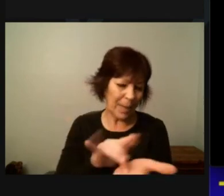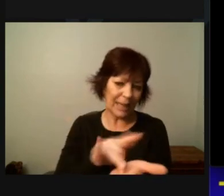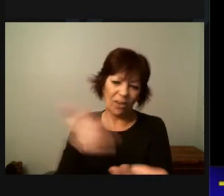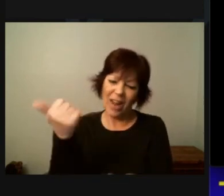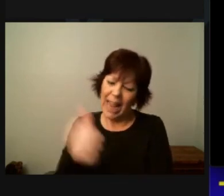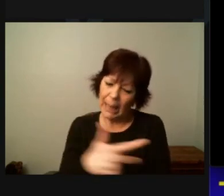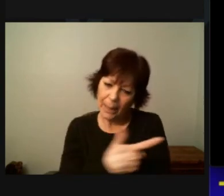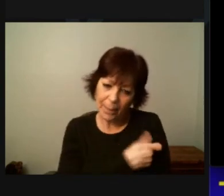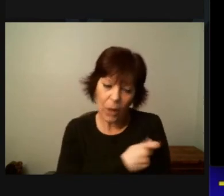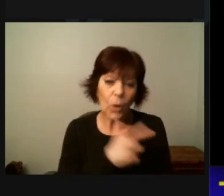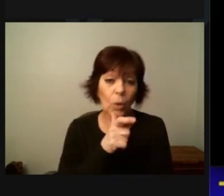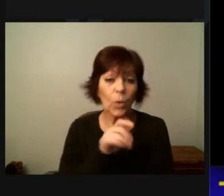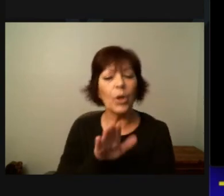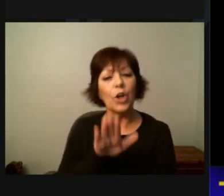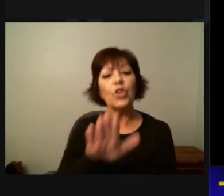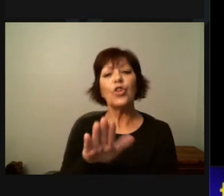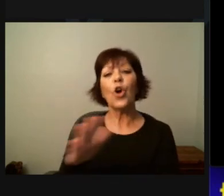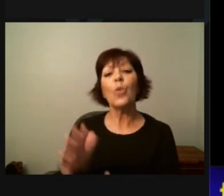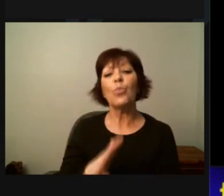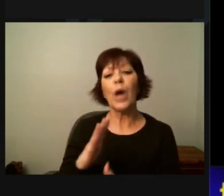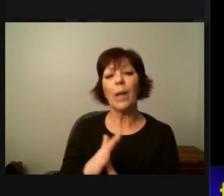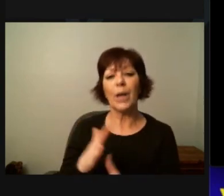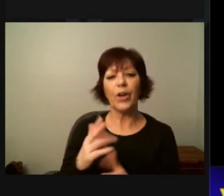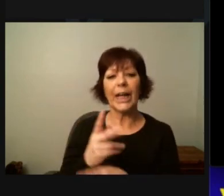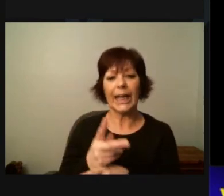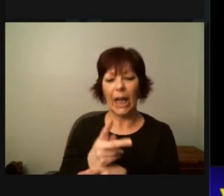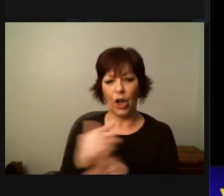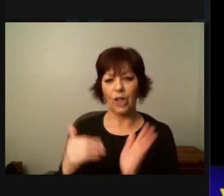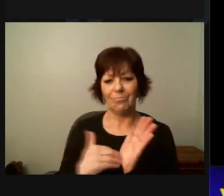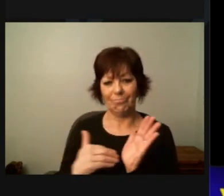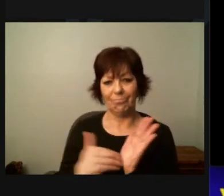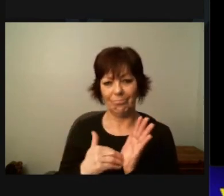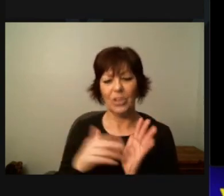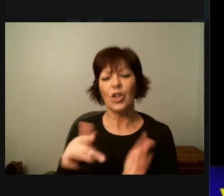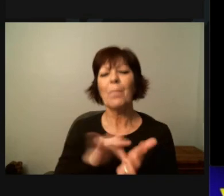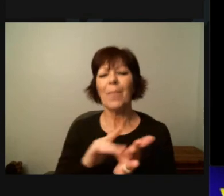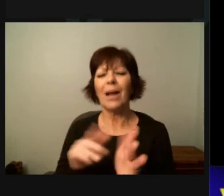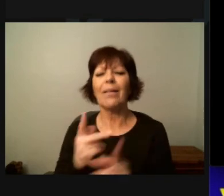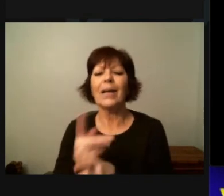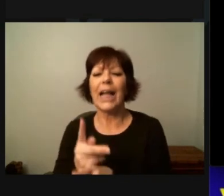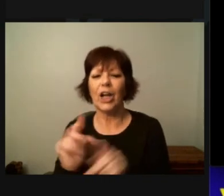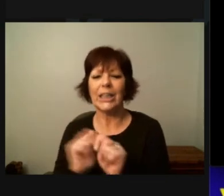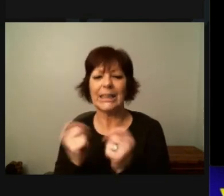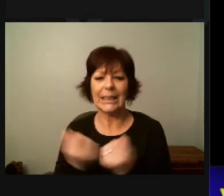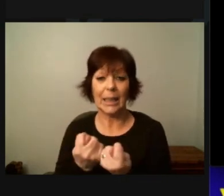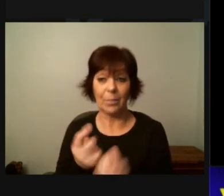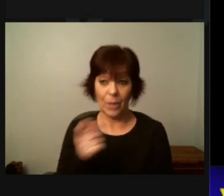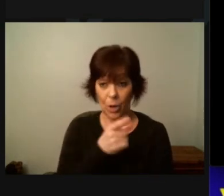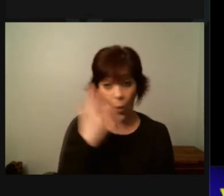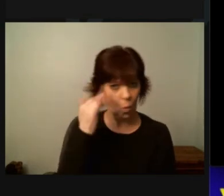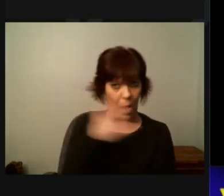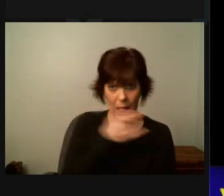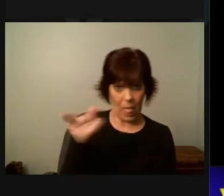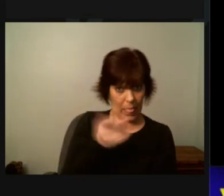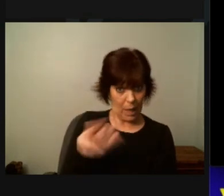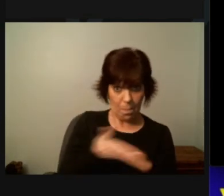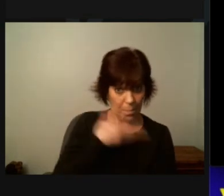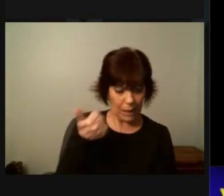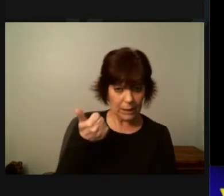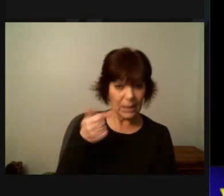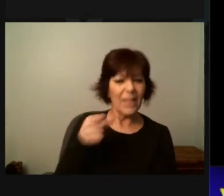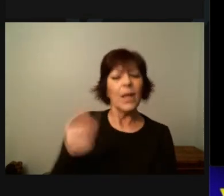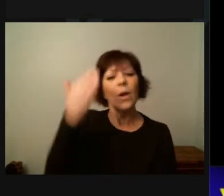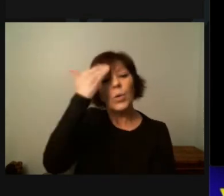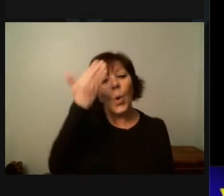vaccine is your primary care provider and your medical care team. Why are they the best folks? Because they know your